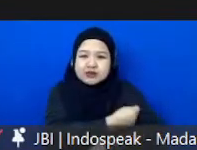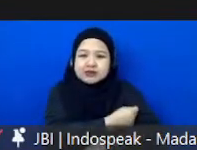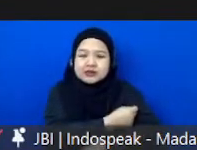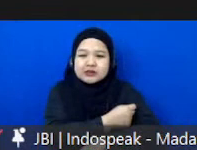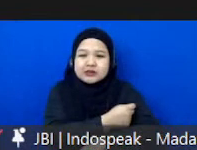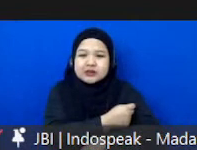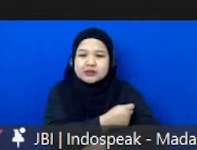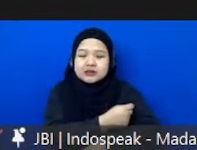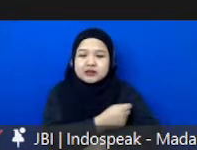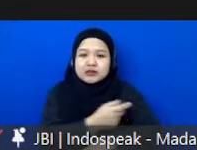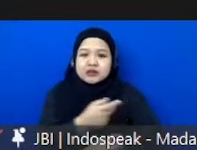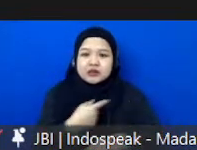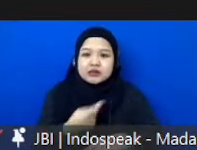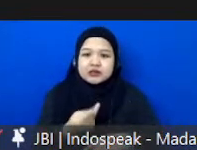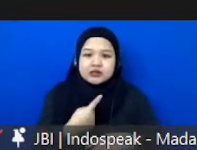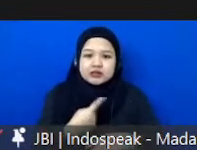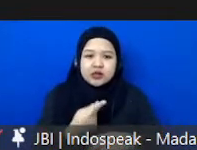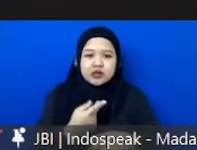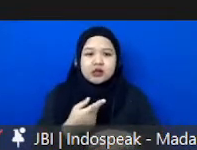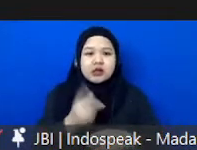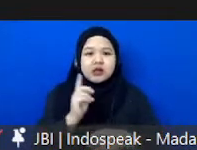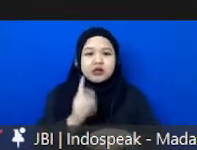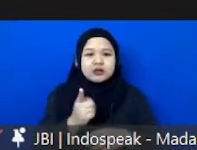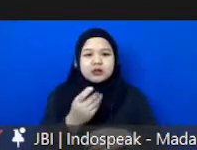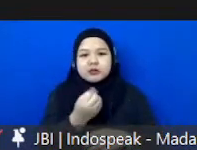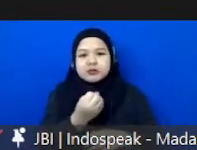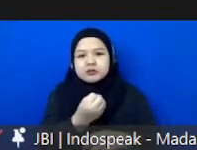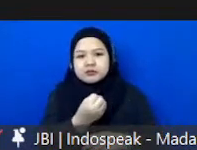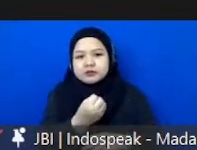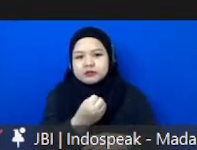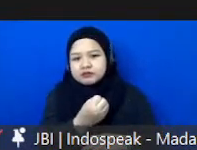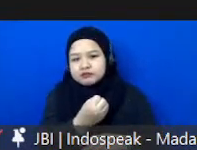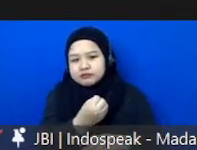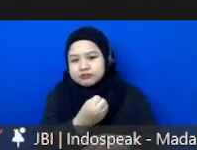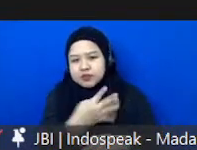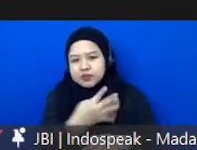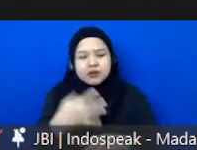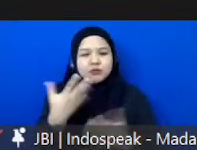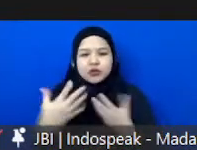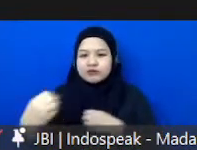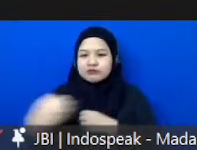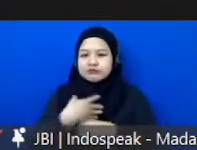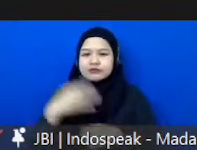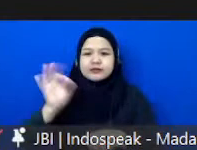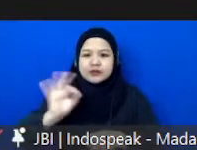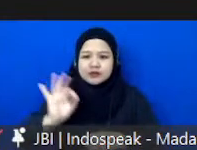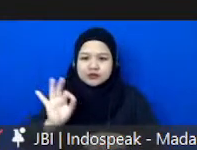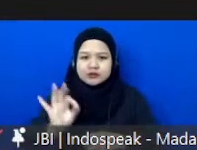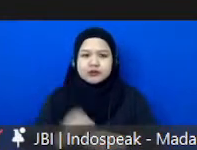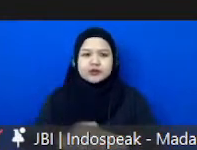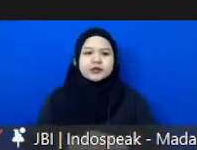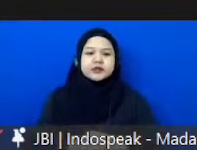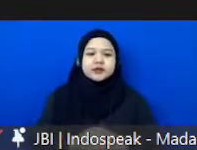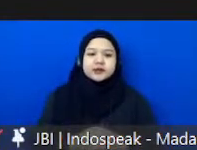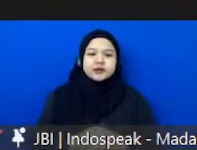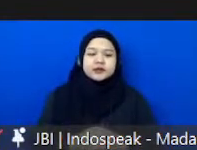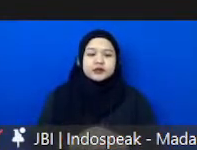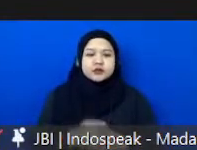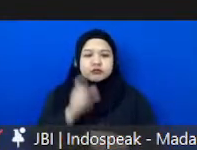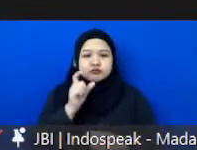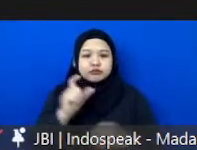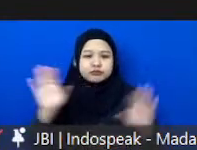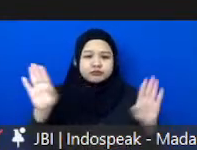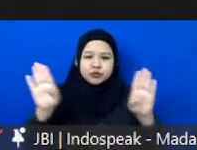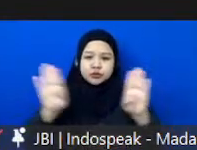those vaccines won't have an effect. So my closing remarks are very much a personal reflection on the pandemic